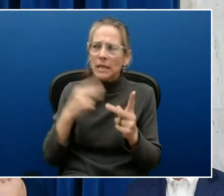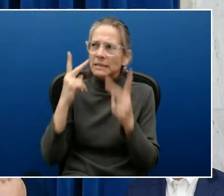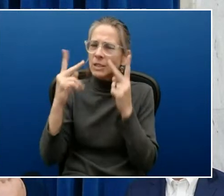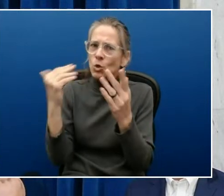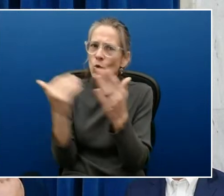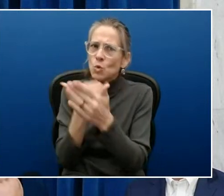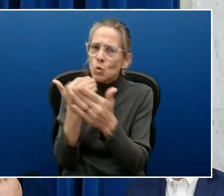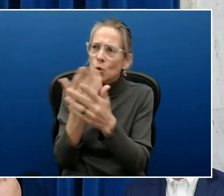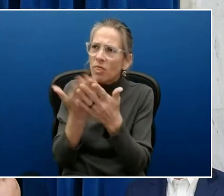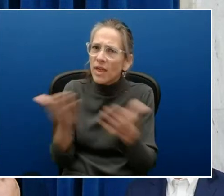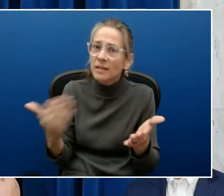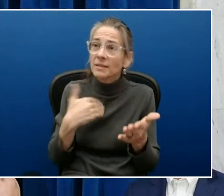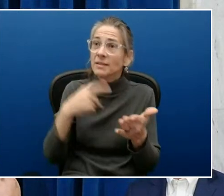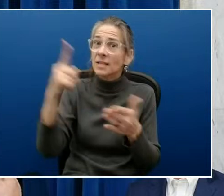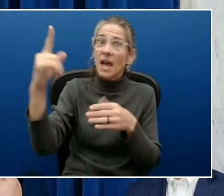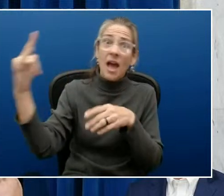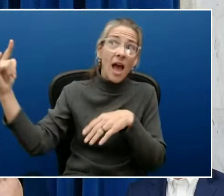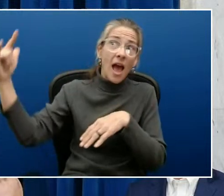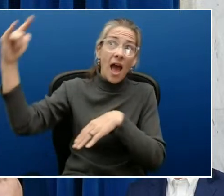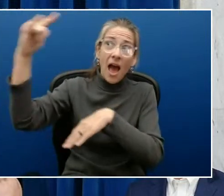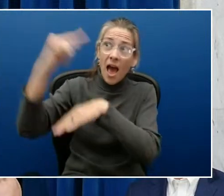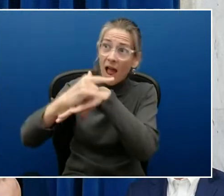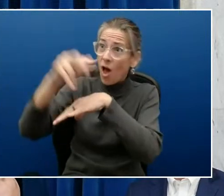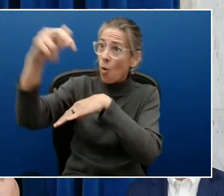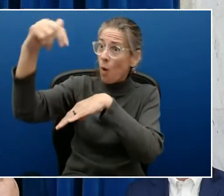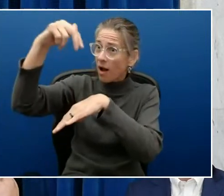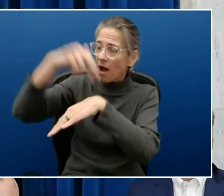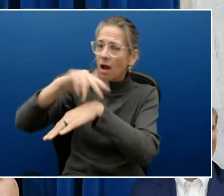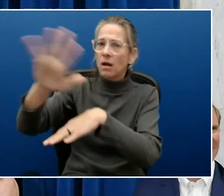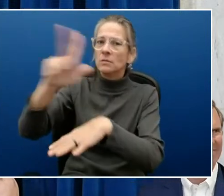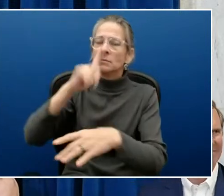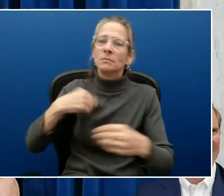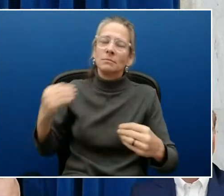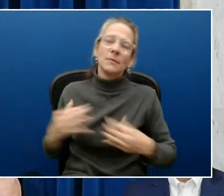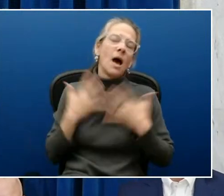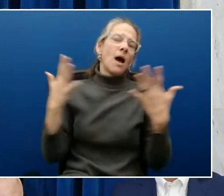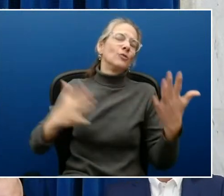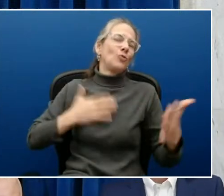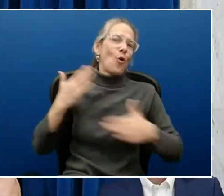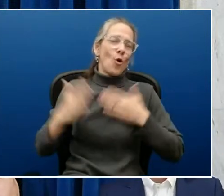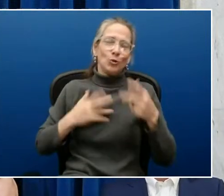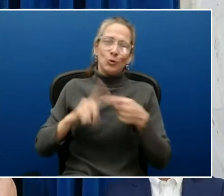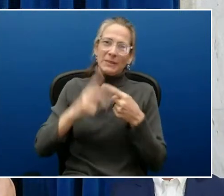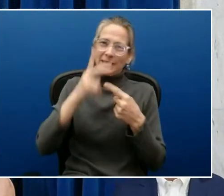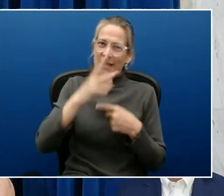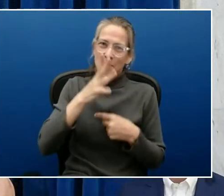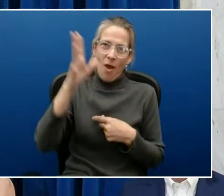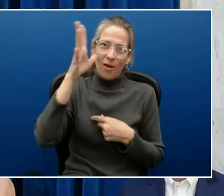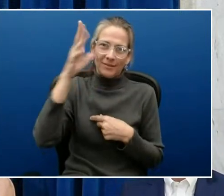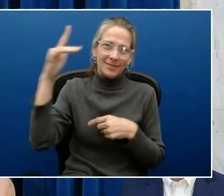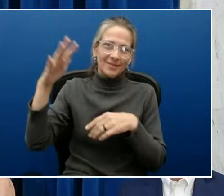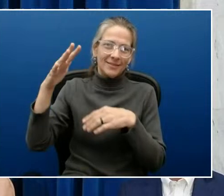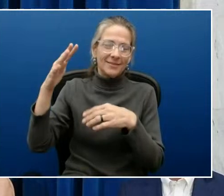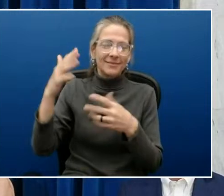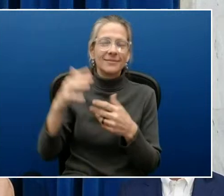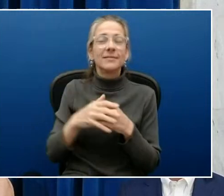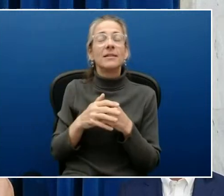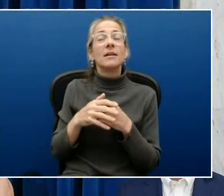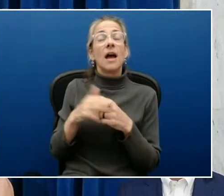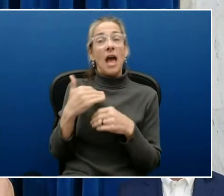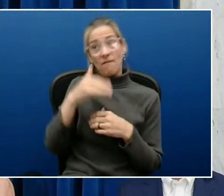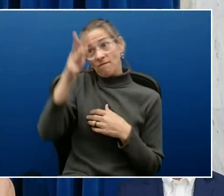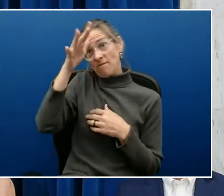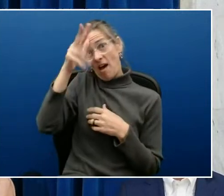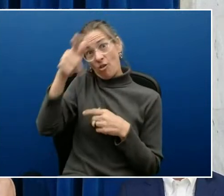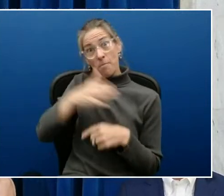off the airplane when they get back is always a moment of joy and relief. Having a father in the military means living with both pride